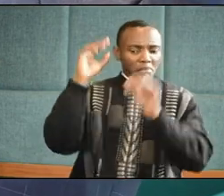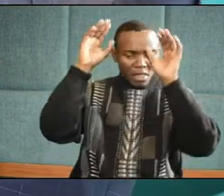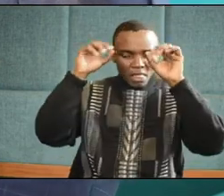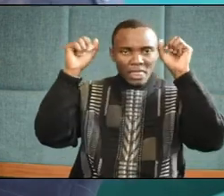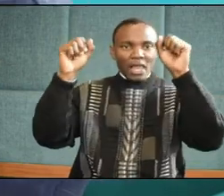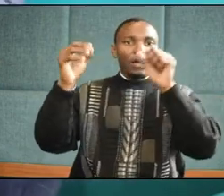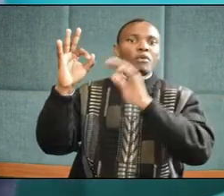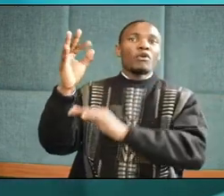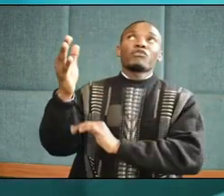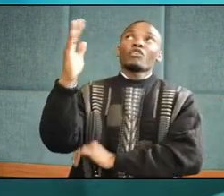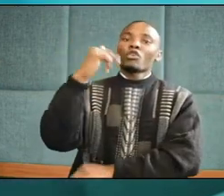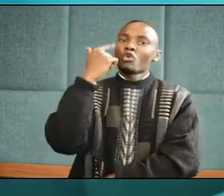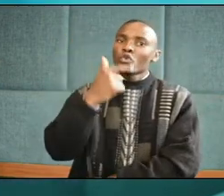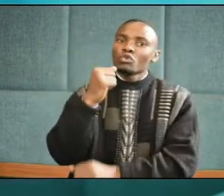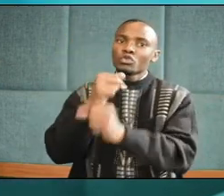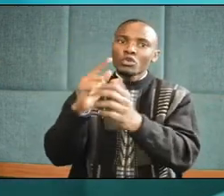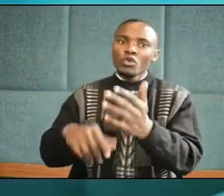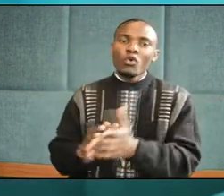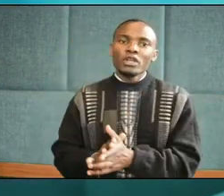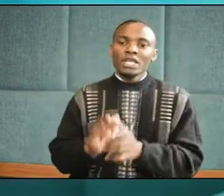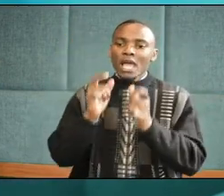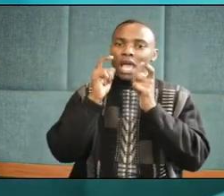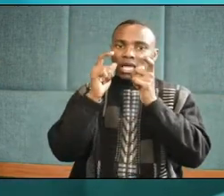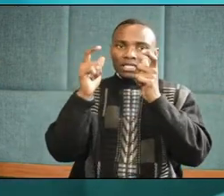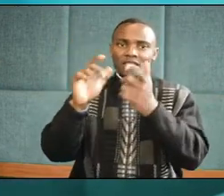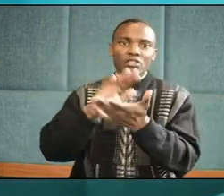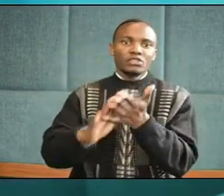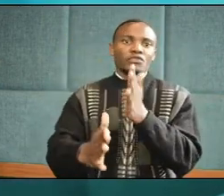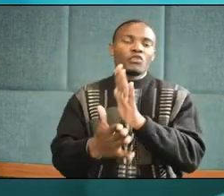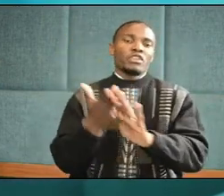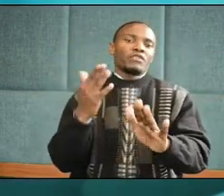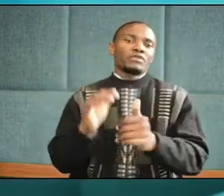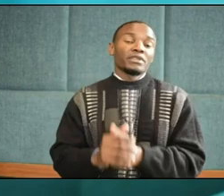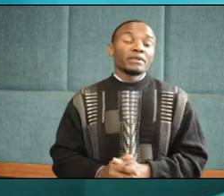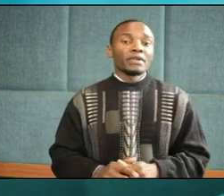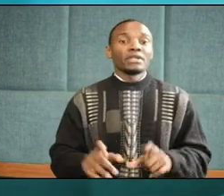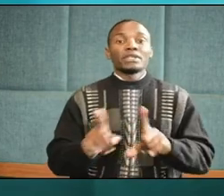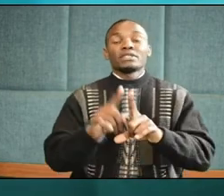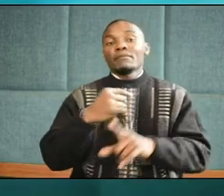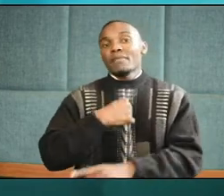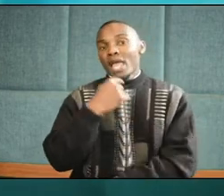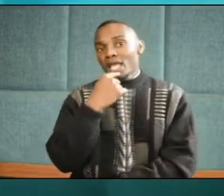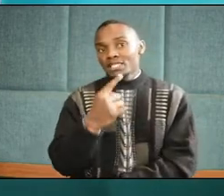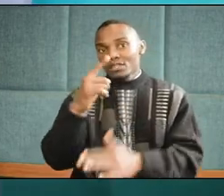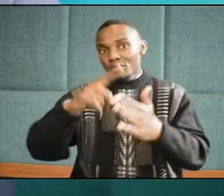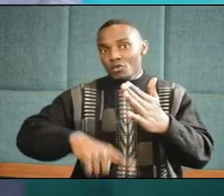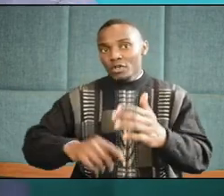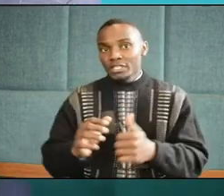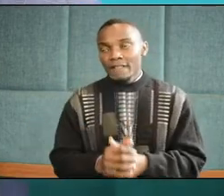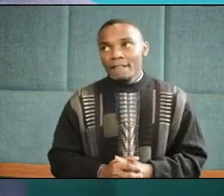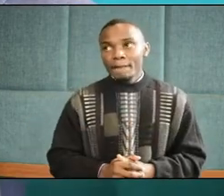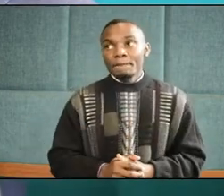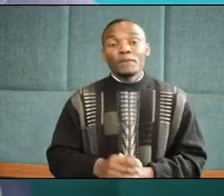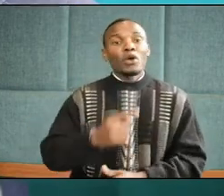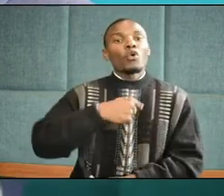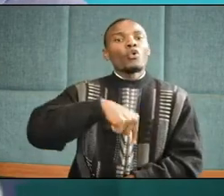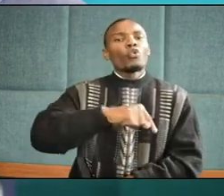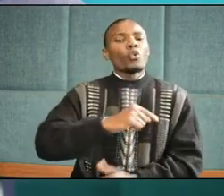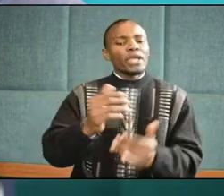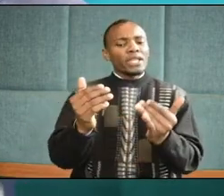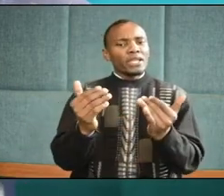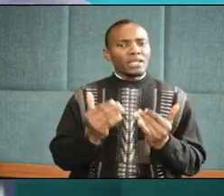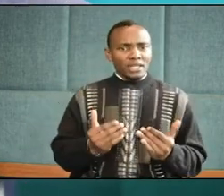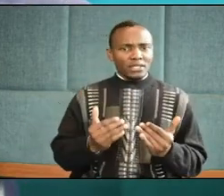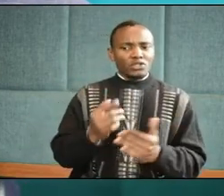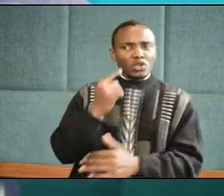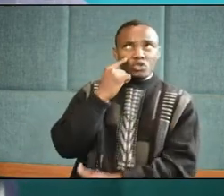God who takes away the sins of the world." And I say this today, that we need to